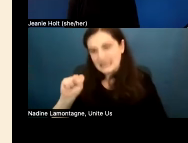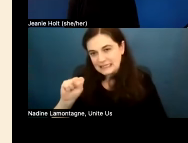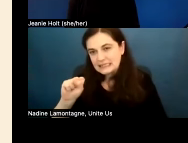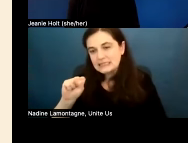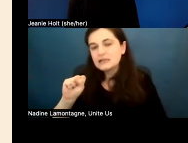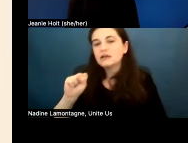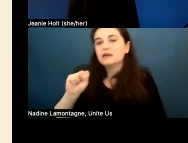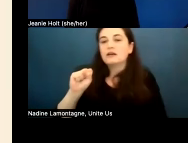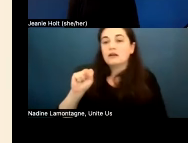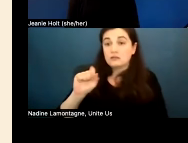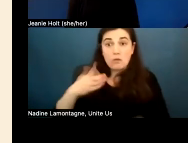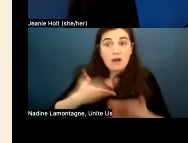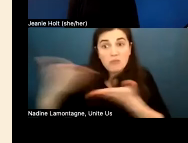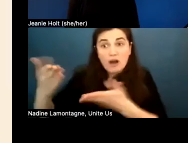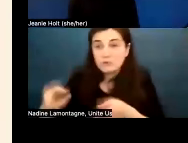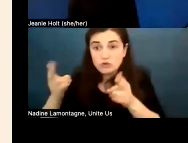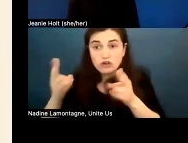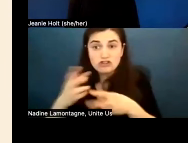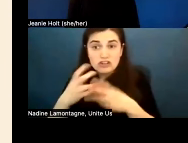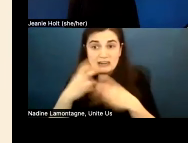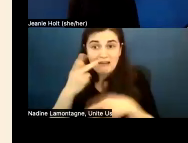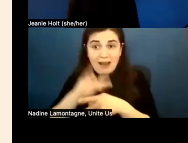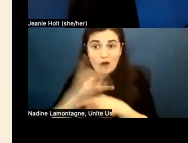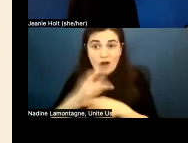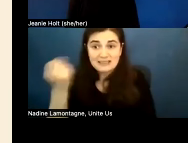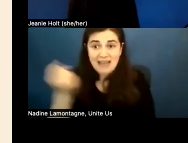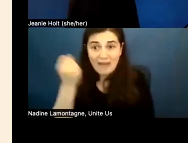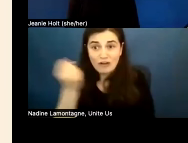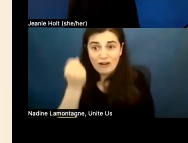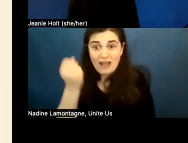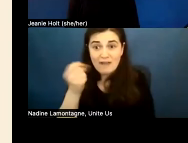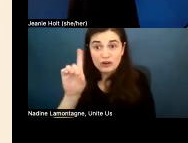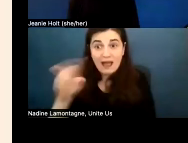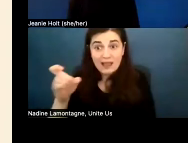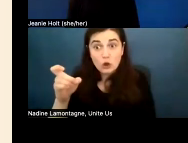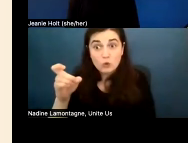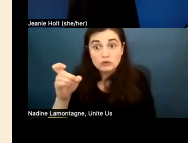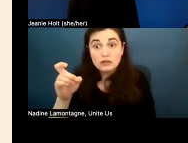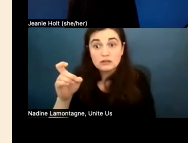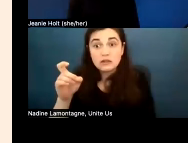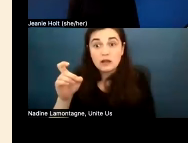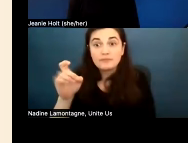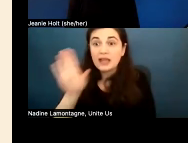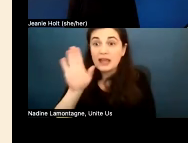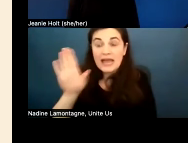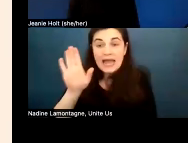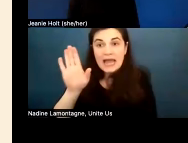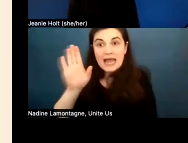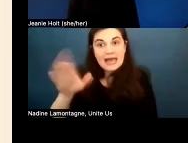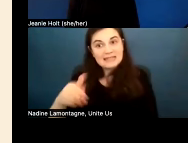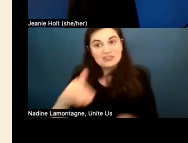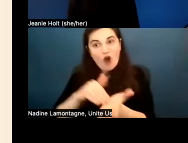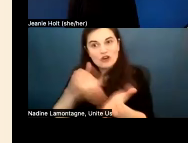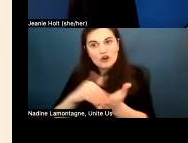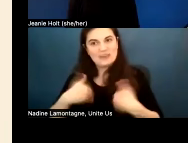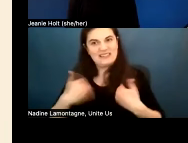took him to urgent care on a Saturday to have him diagnosed, his physician was young enough that she'd never seen chickenpox in the